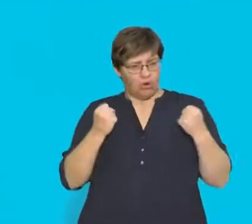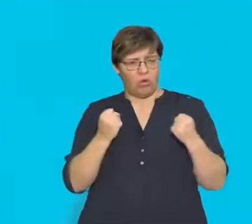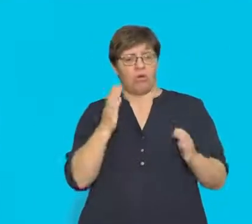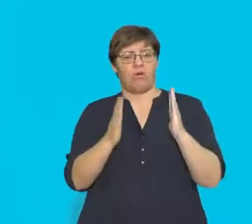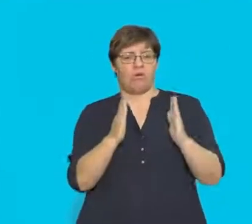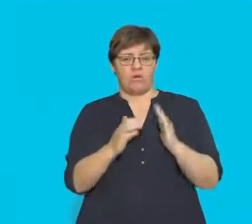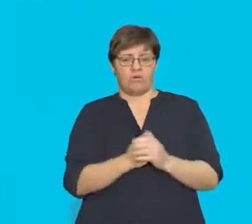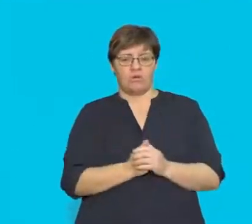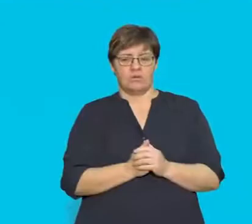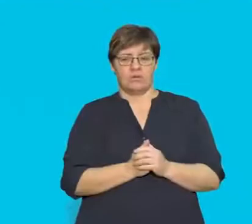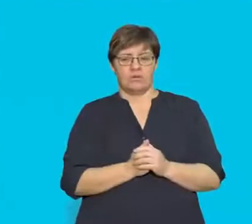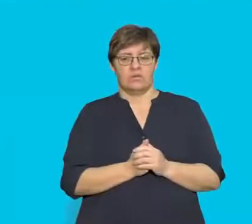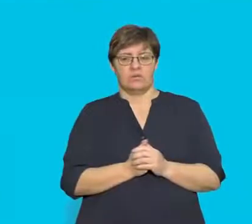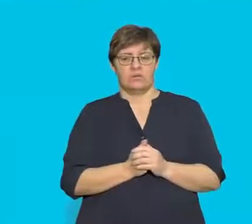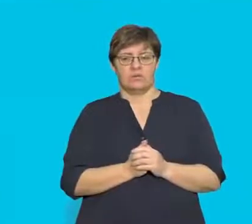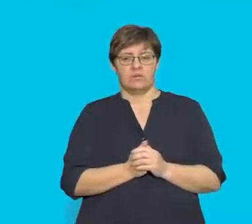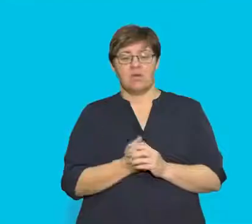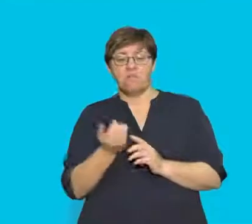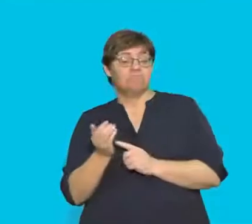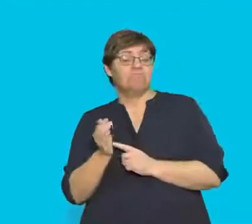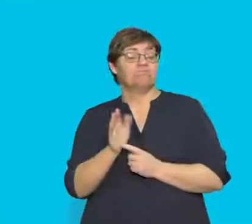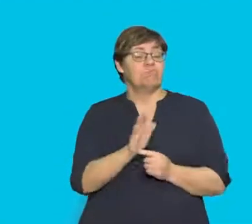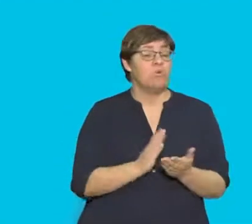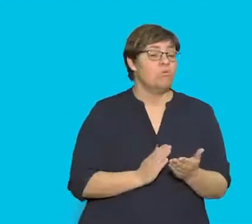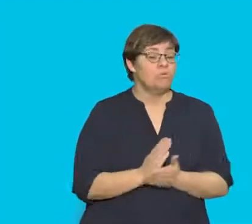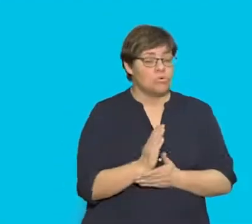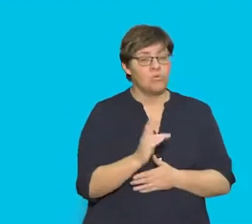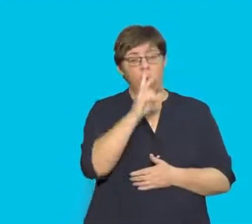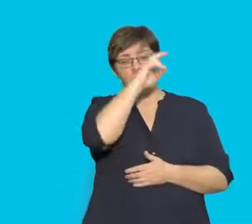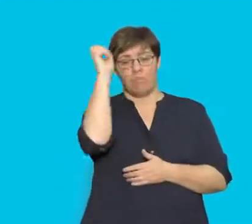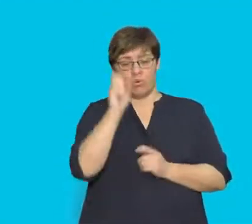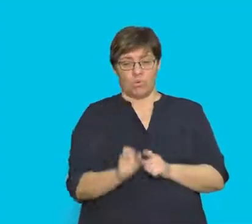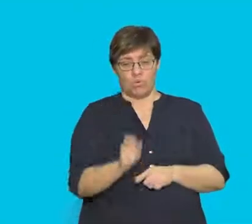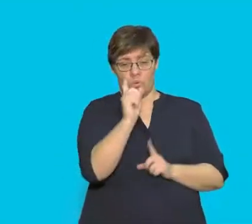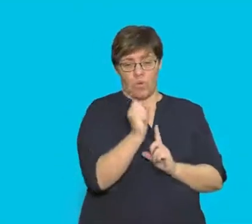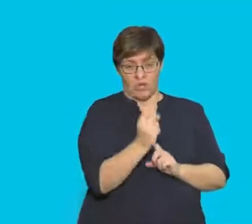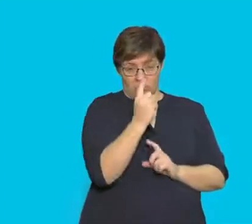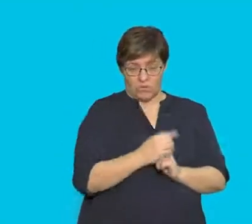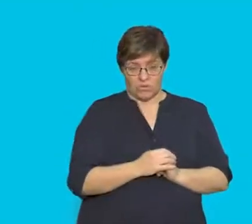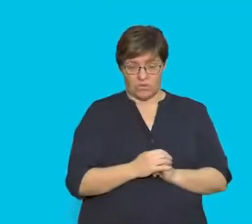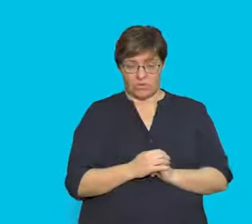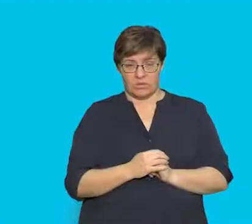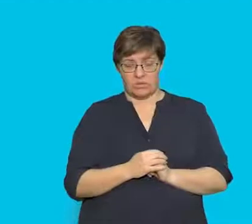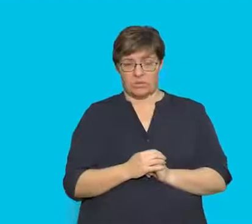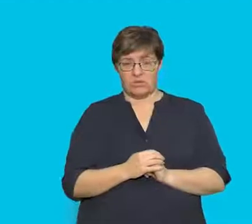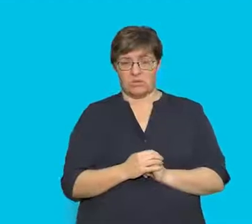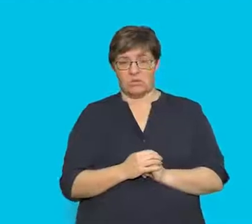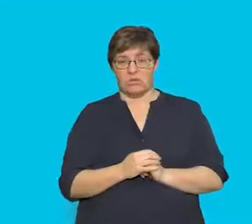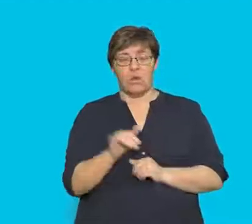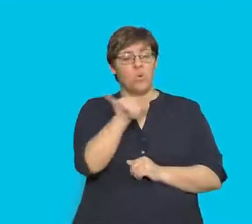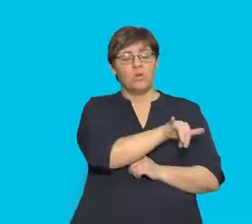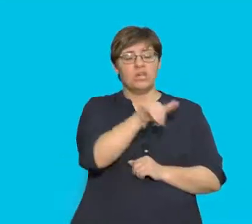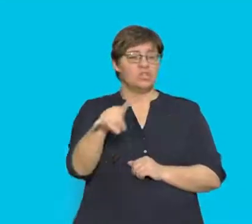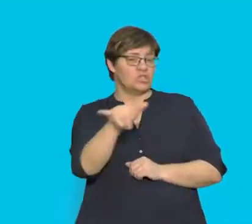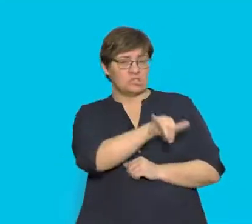strong between these wires, and we indicated that by the big blue arrow. Now, in which direction does